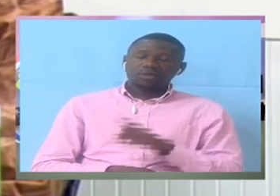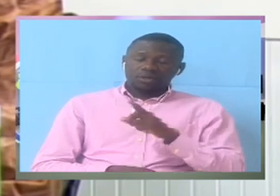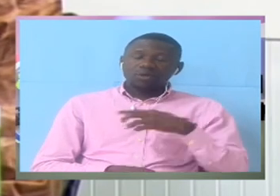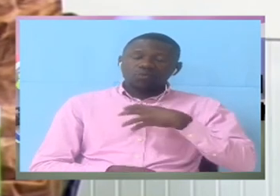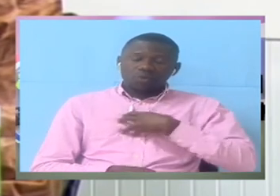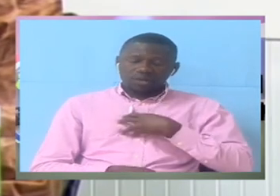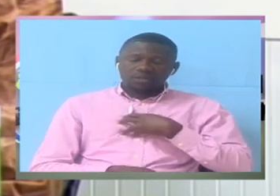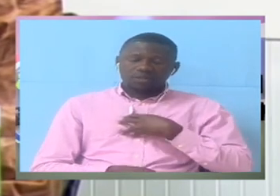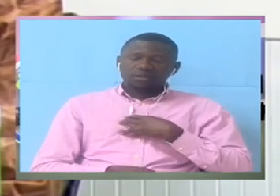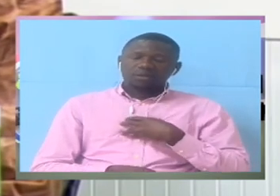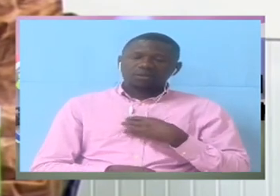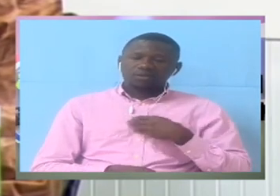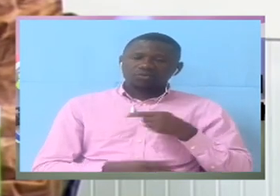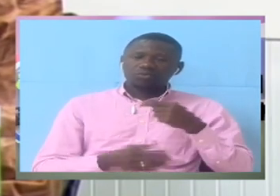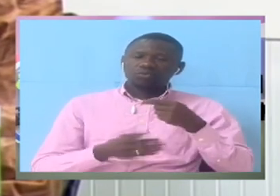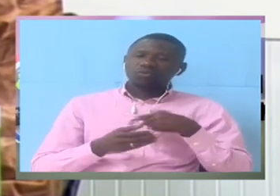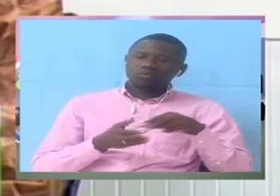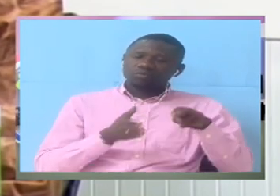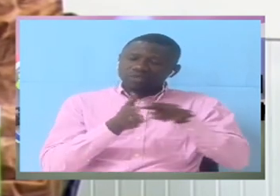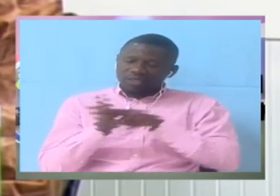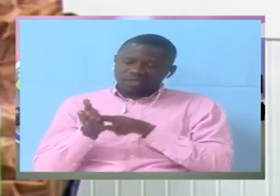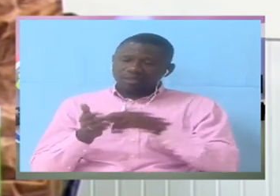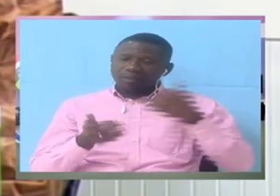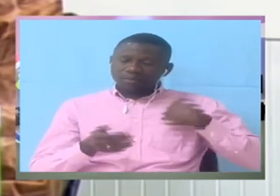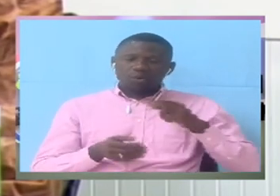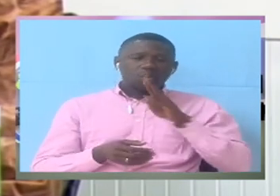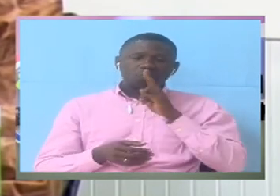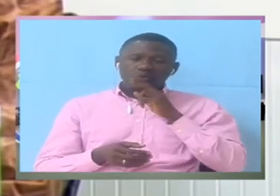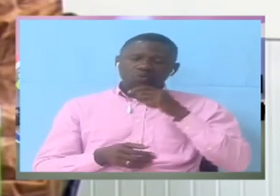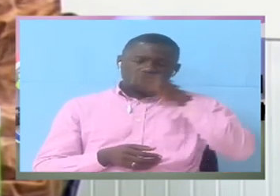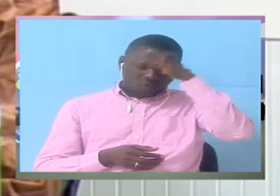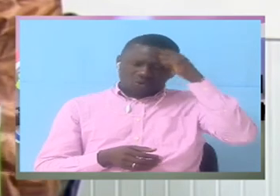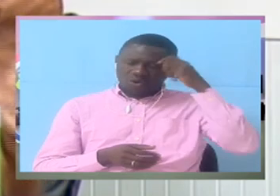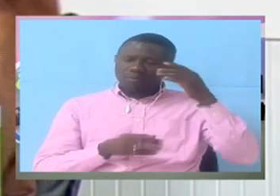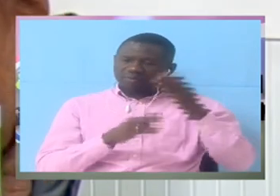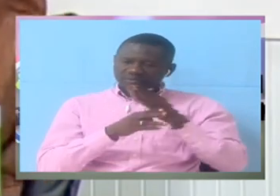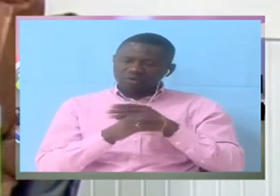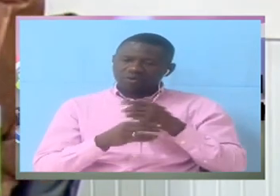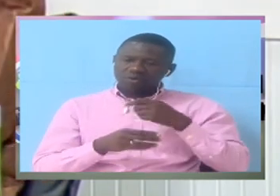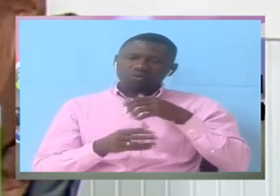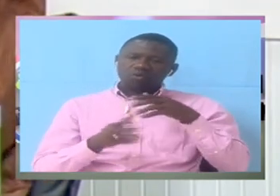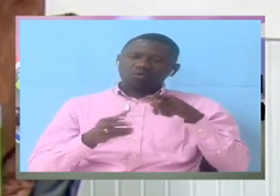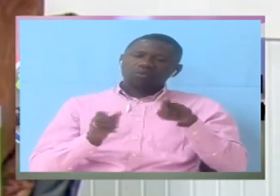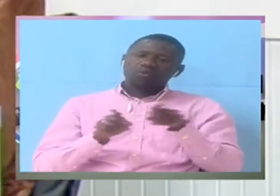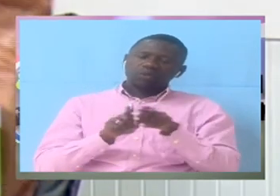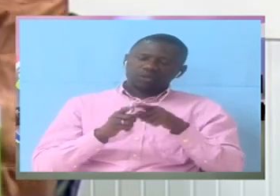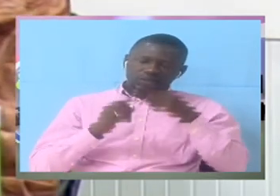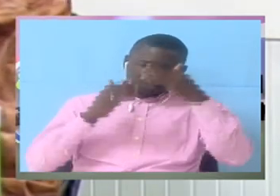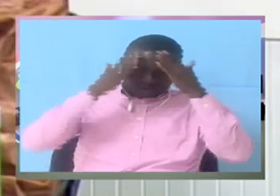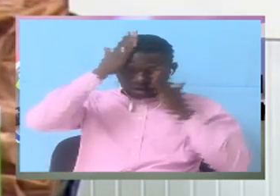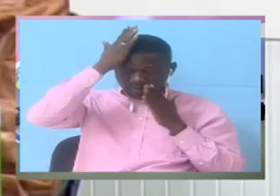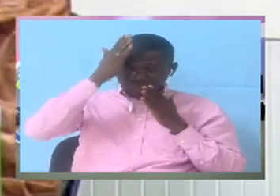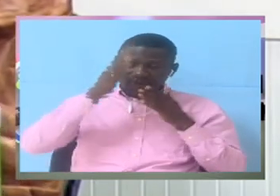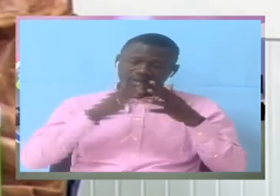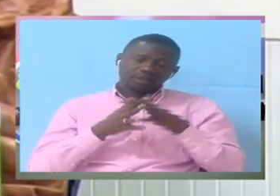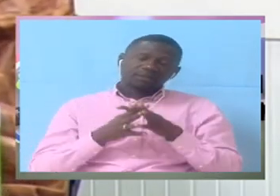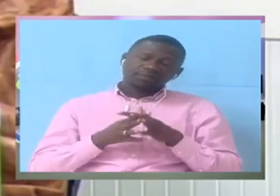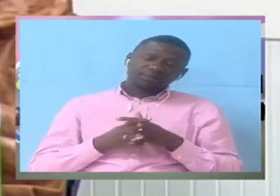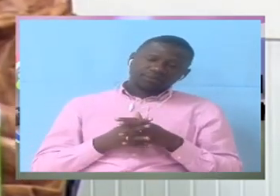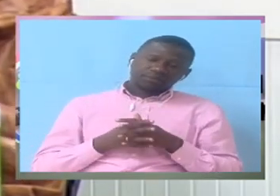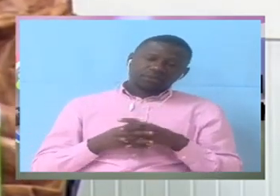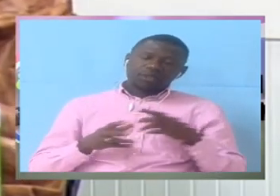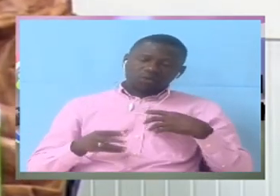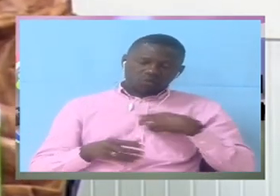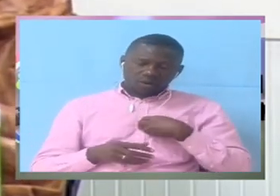He wants to enlist people who were ex servicemen uriyataje ay kay wole kay banko di ngol di gambian di ngol di dal. So